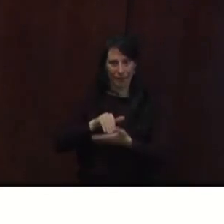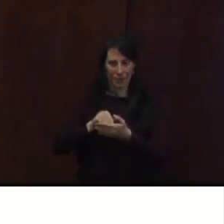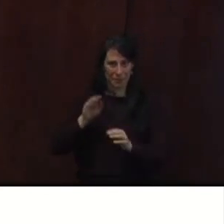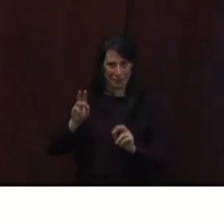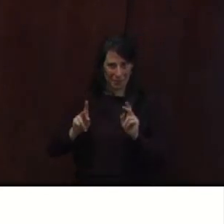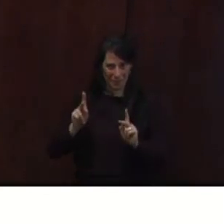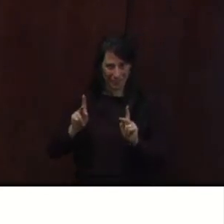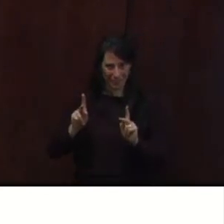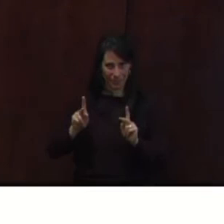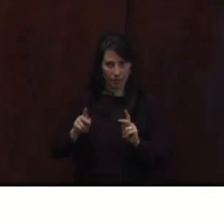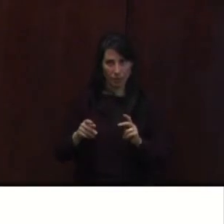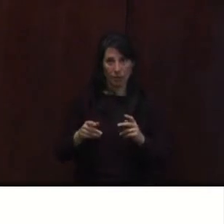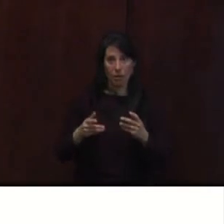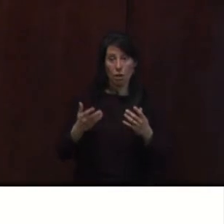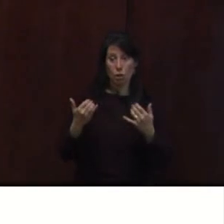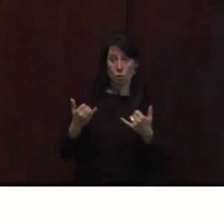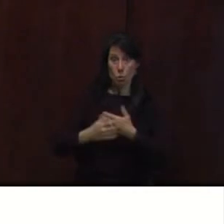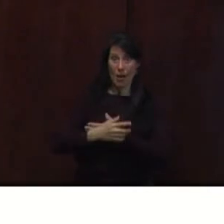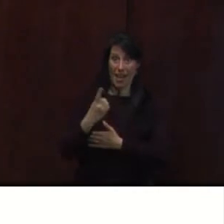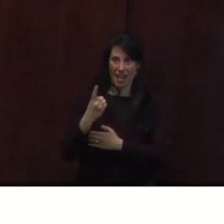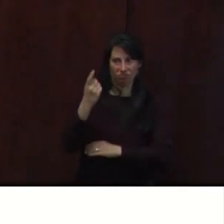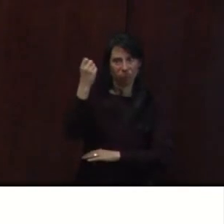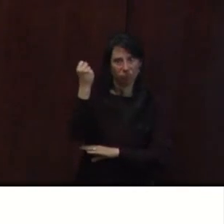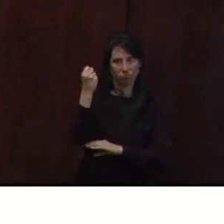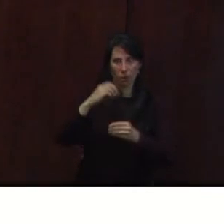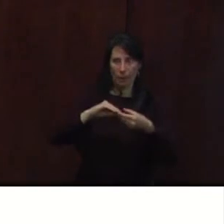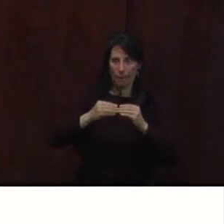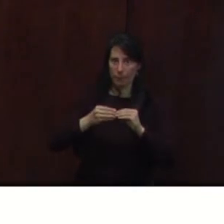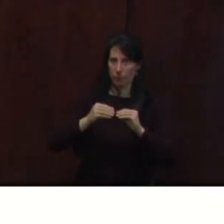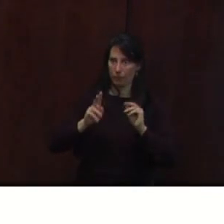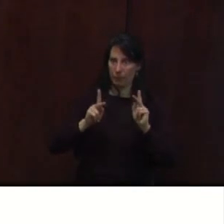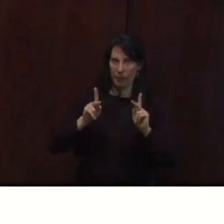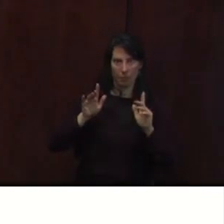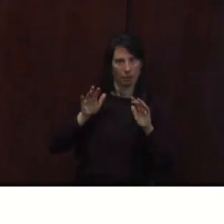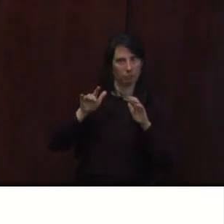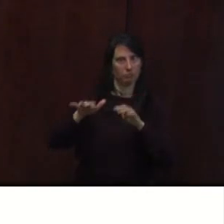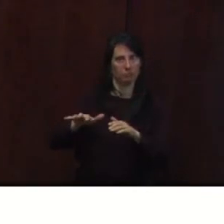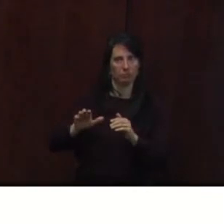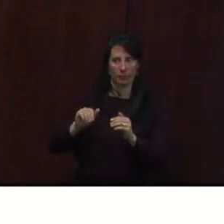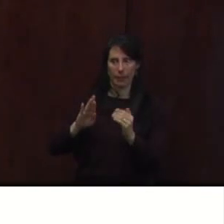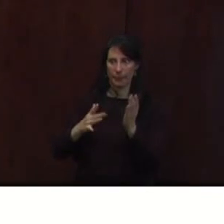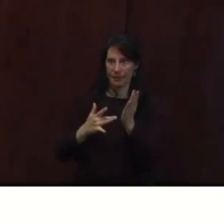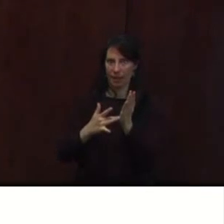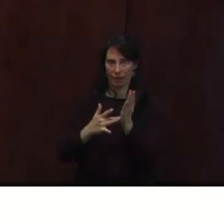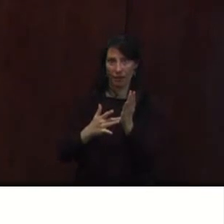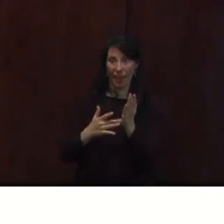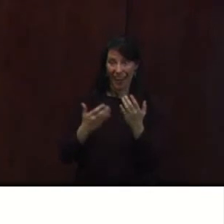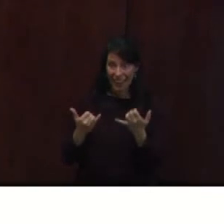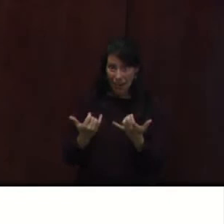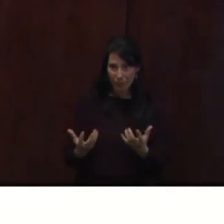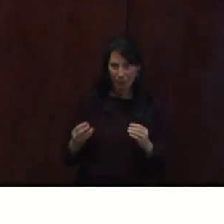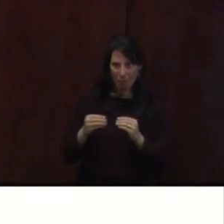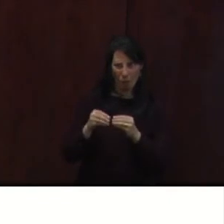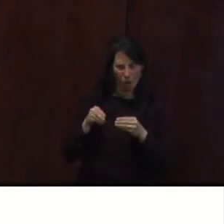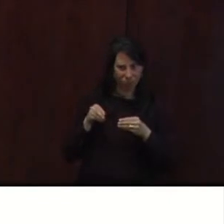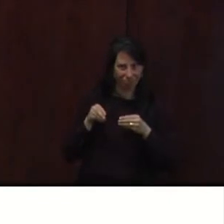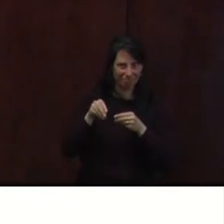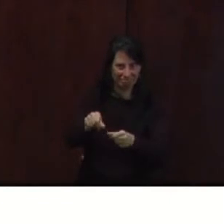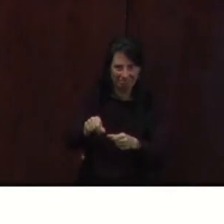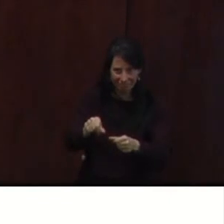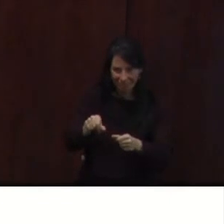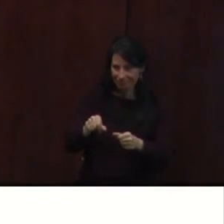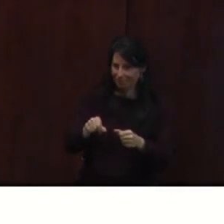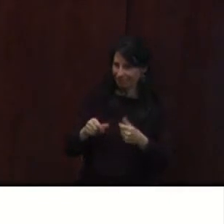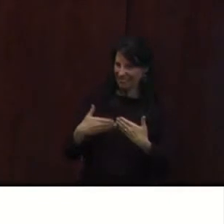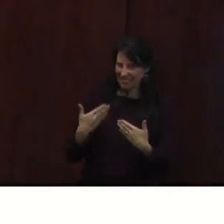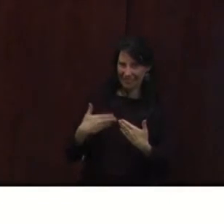Today is the highest throughput we've had so far, and what we're seeing is that we're even more efficient than we were calculated on paper. And